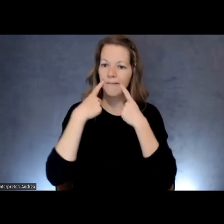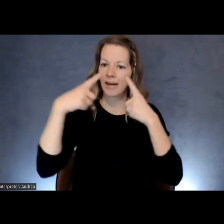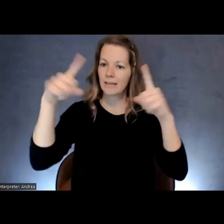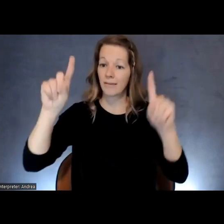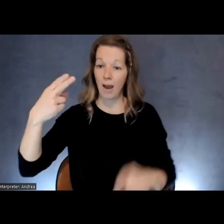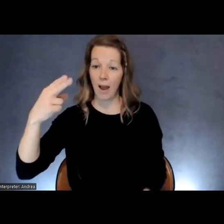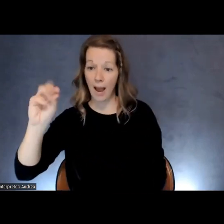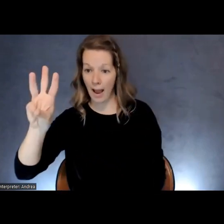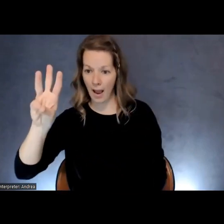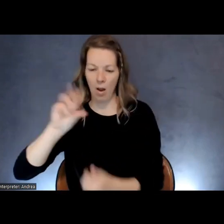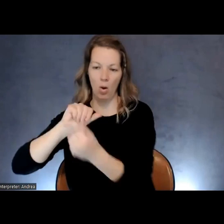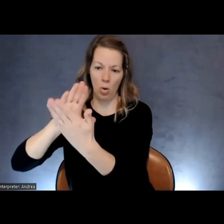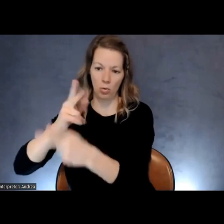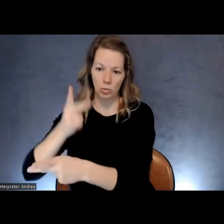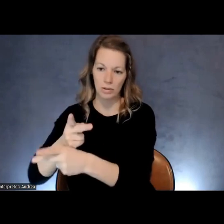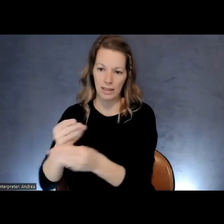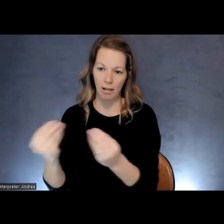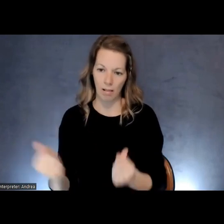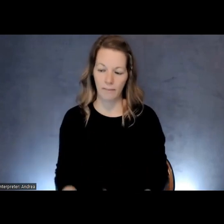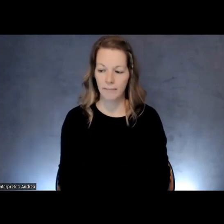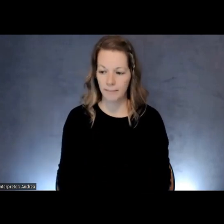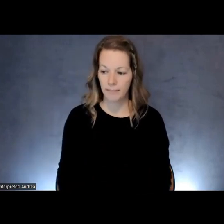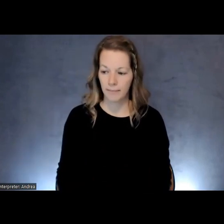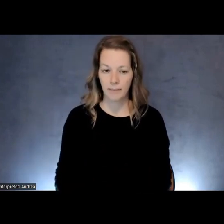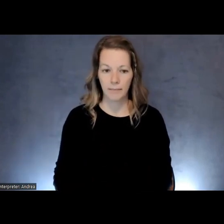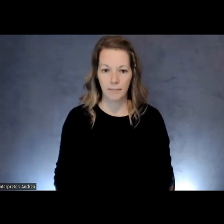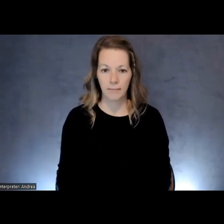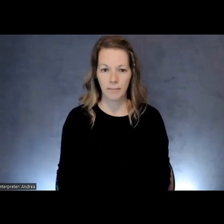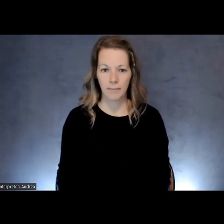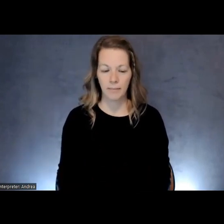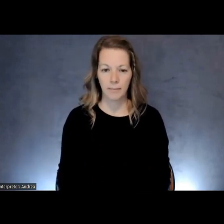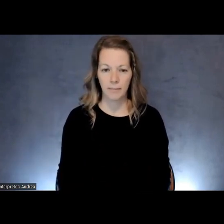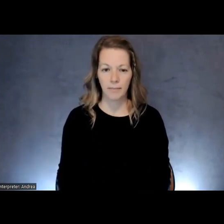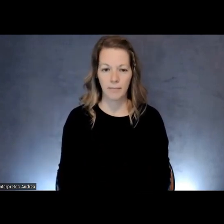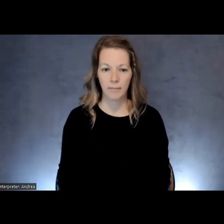hows for dealing with what's going on with people and how they're showing up.